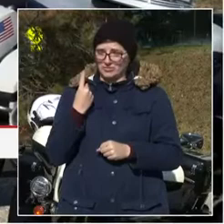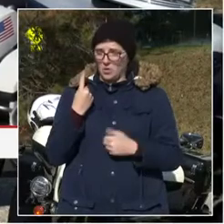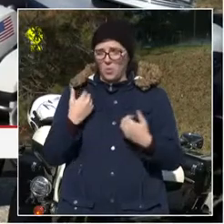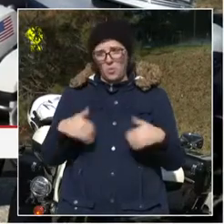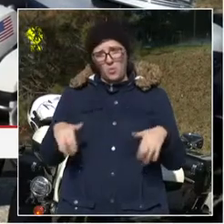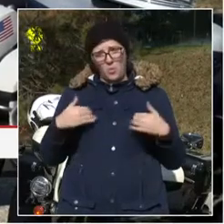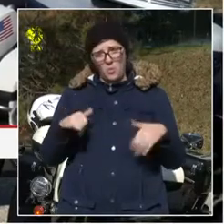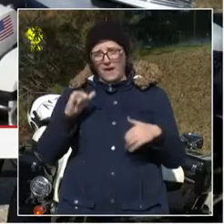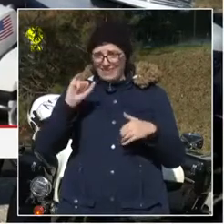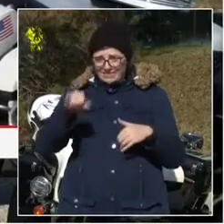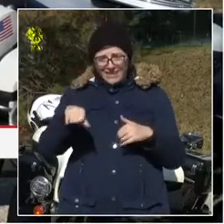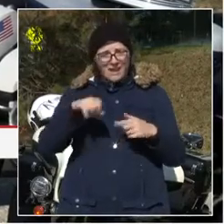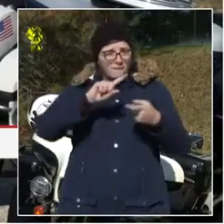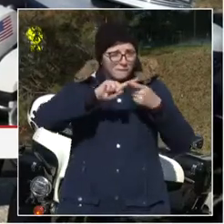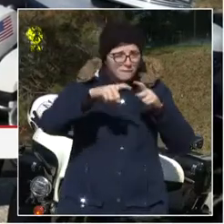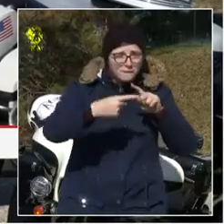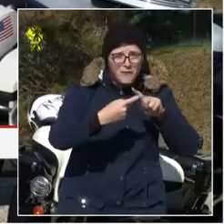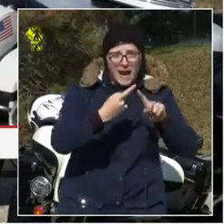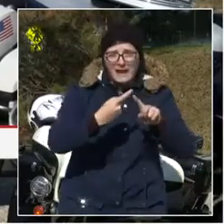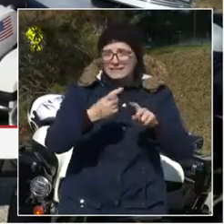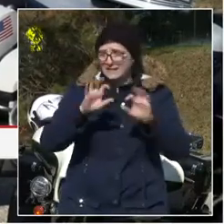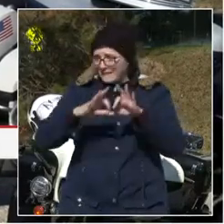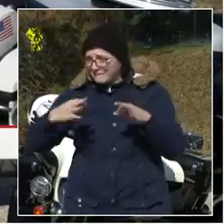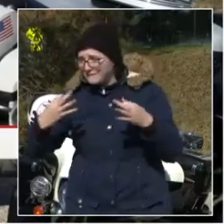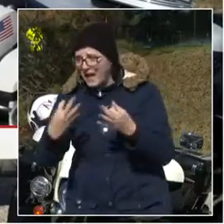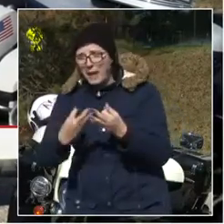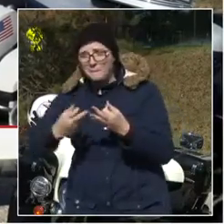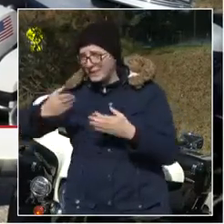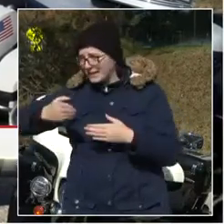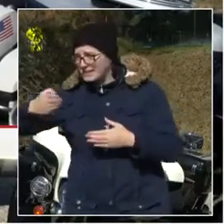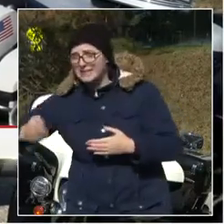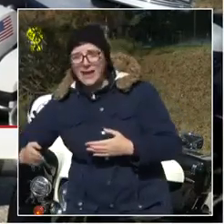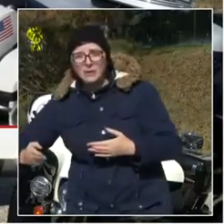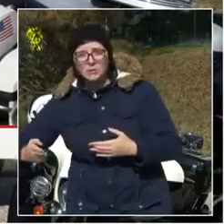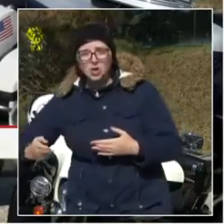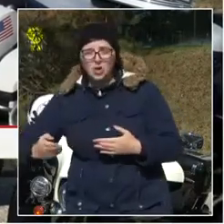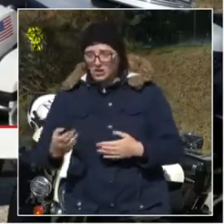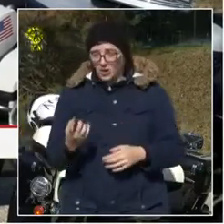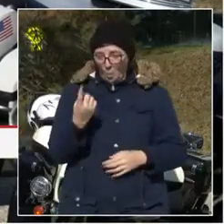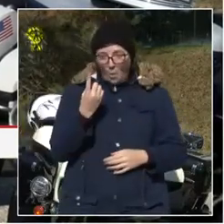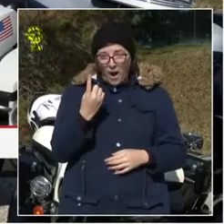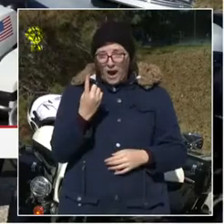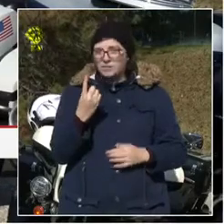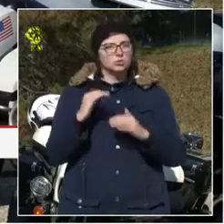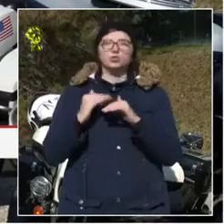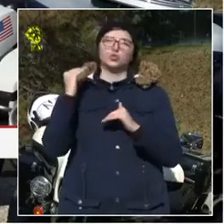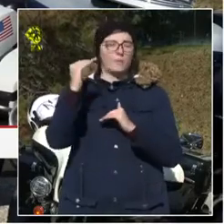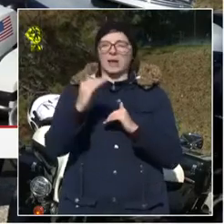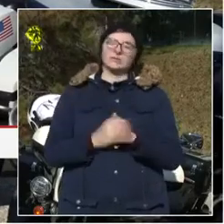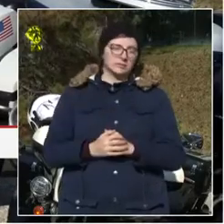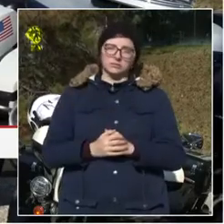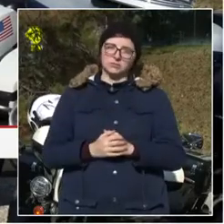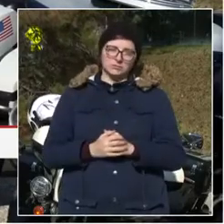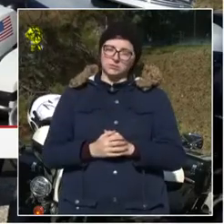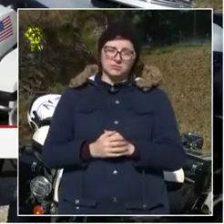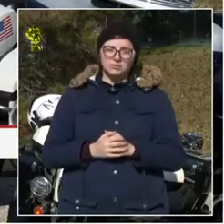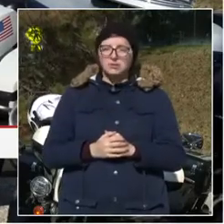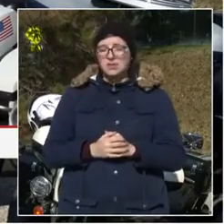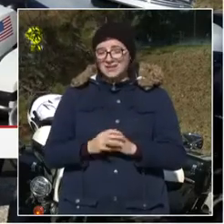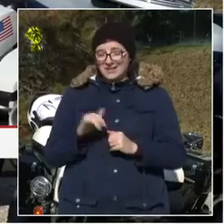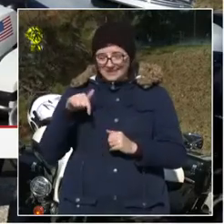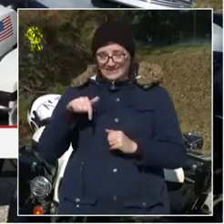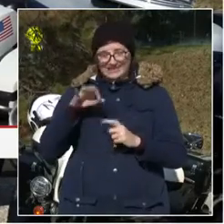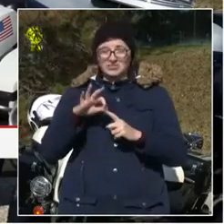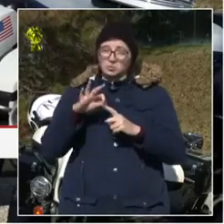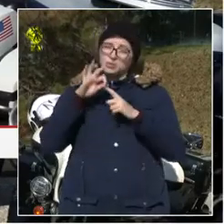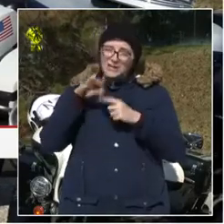a friend, family member, or neighbor, we can all agree that one is too many. Given the unique nature of the Washington